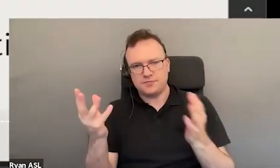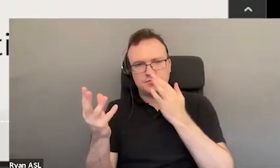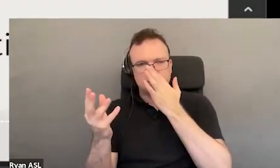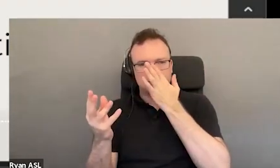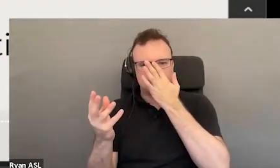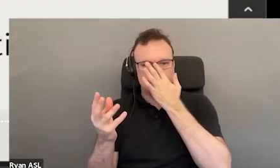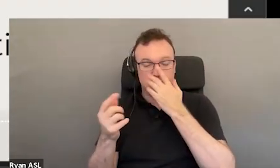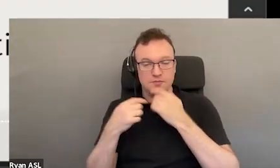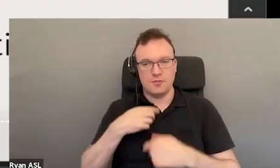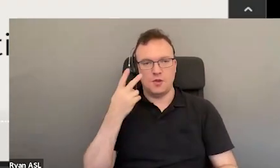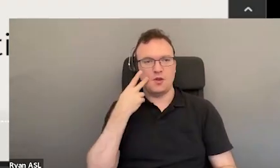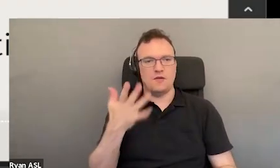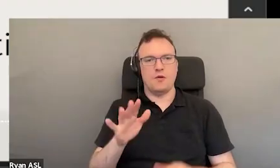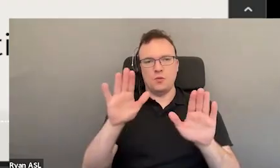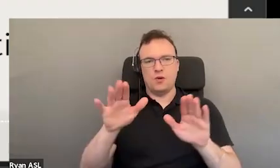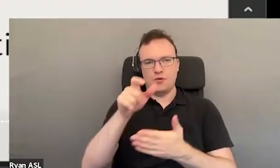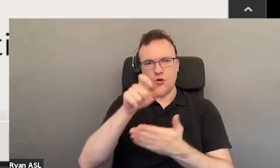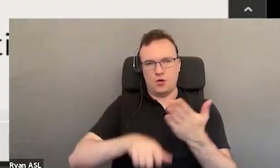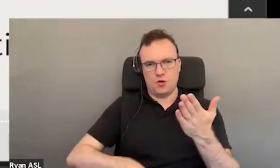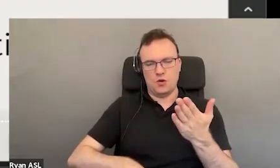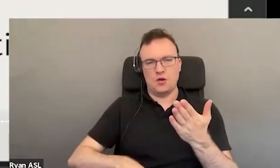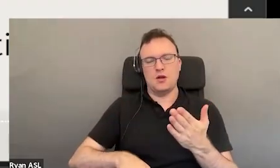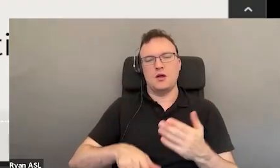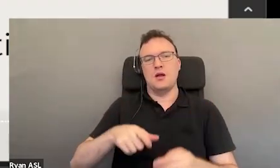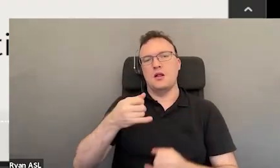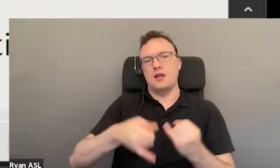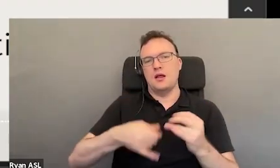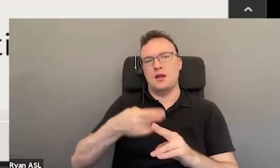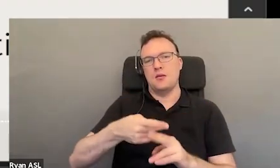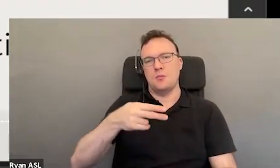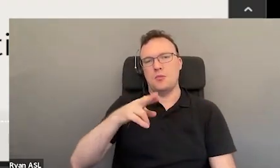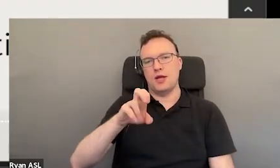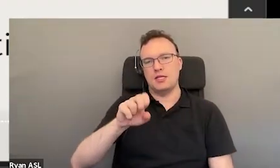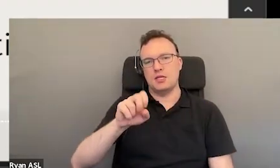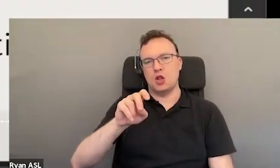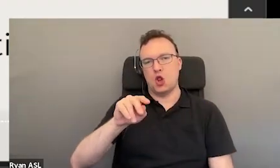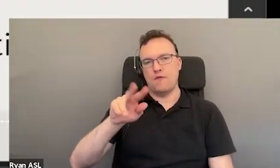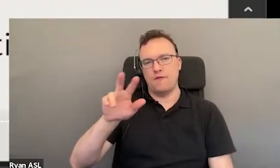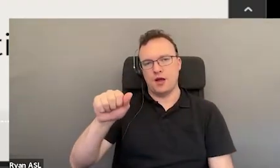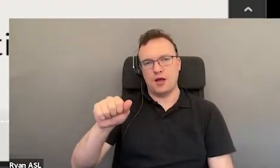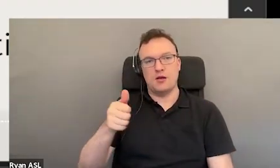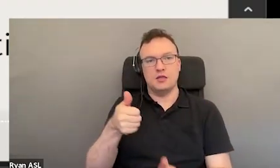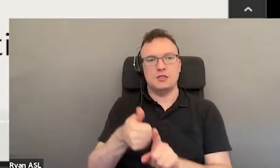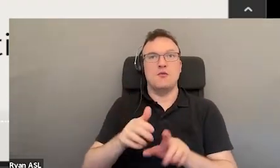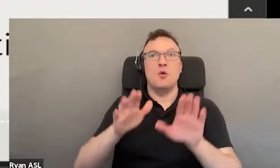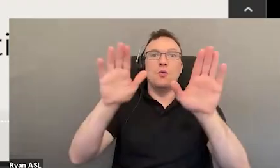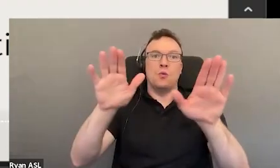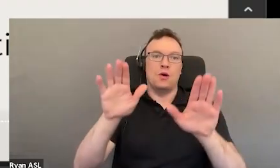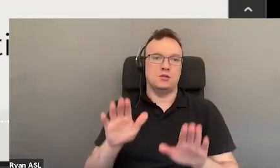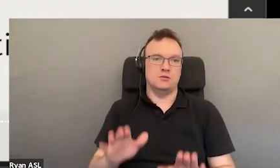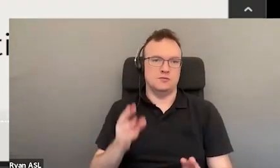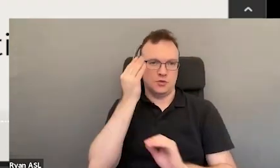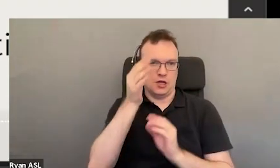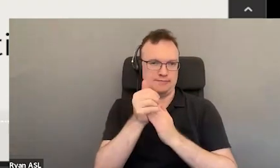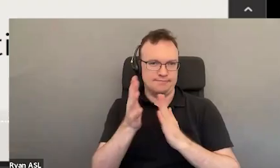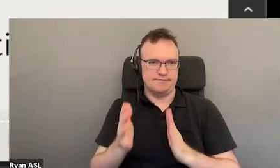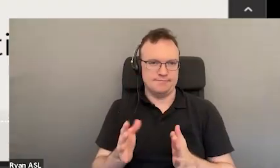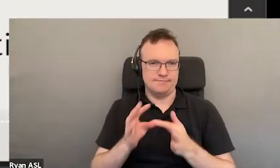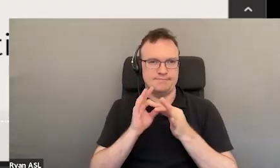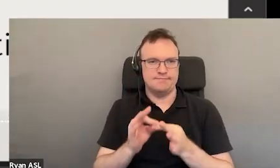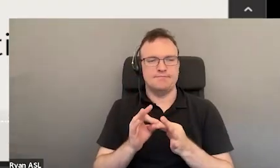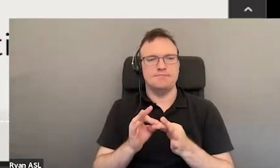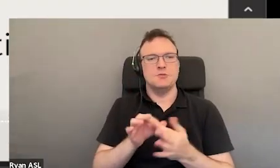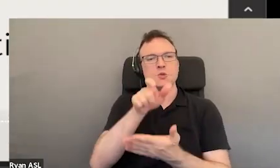came across a wonderful article by Ludmila Preslova. For those of you who follow her, she's just a great thought leader in the area of